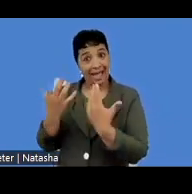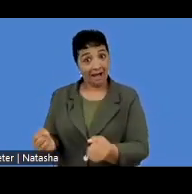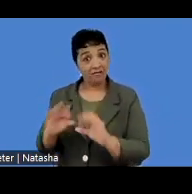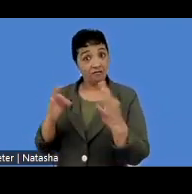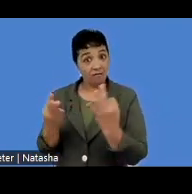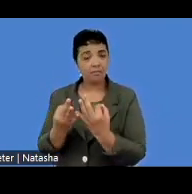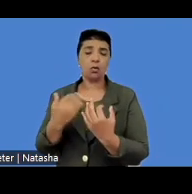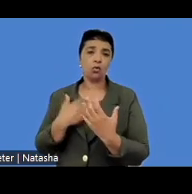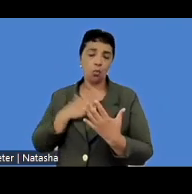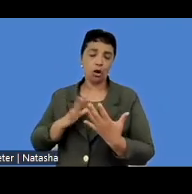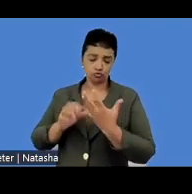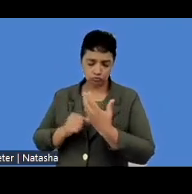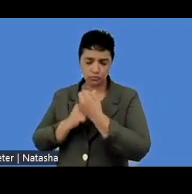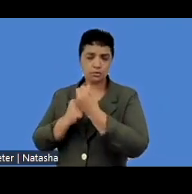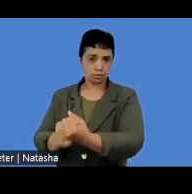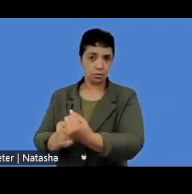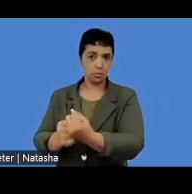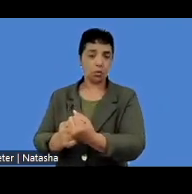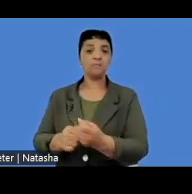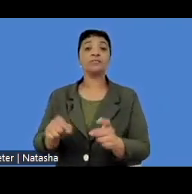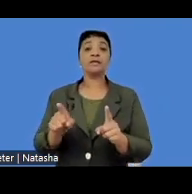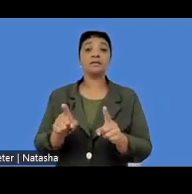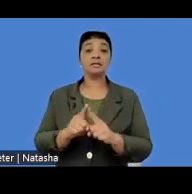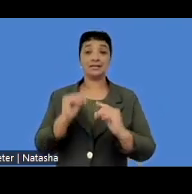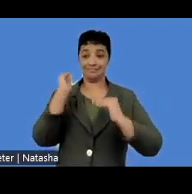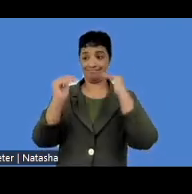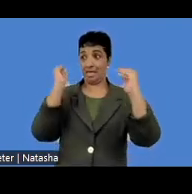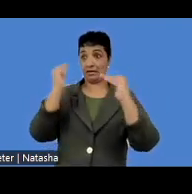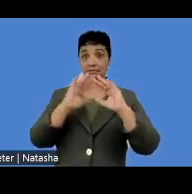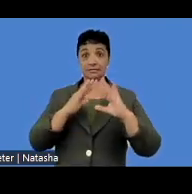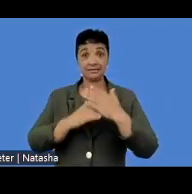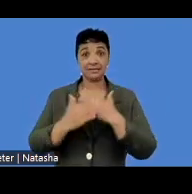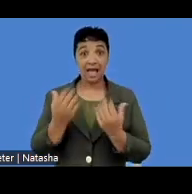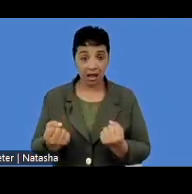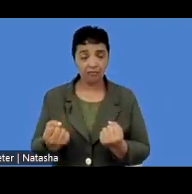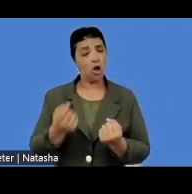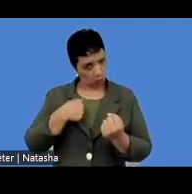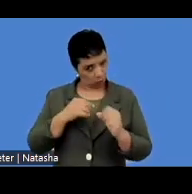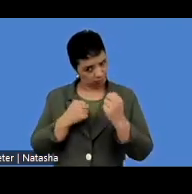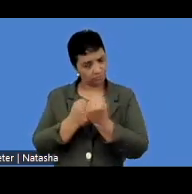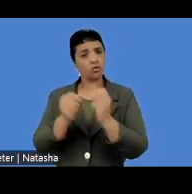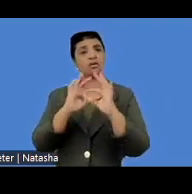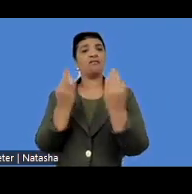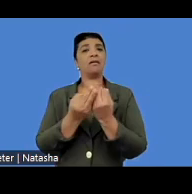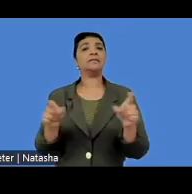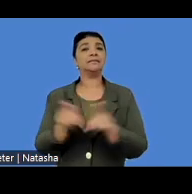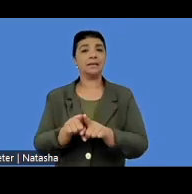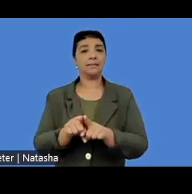support families who have adults with disabilities. We are trying to prohibit all